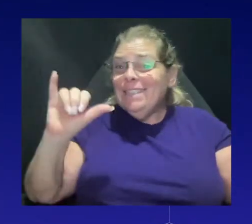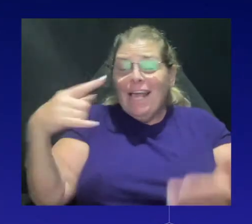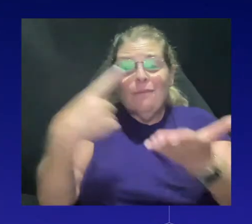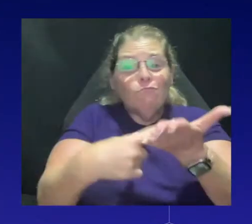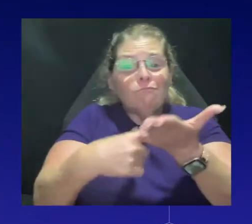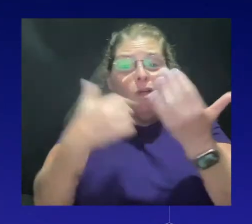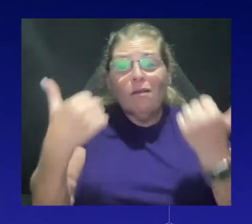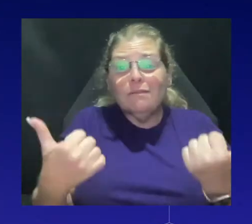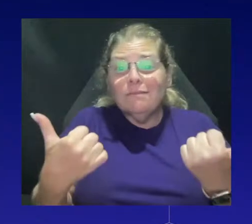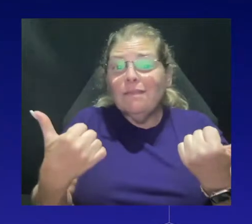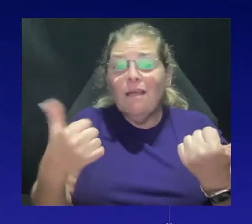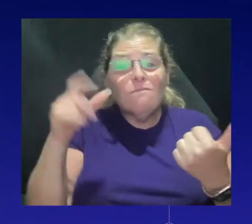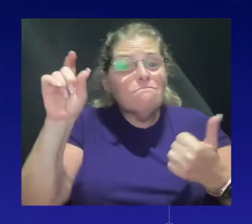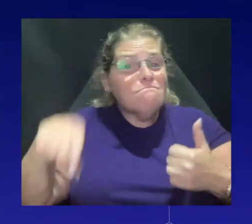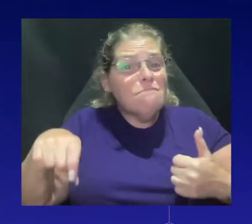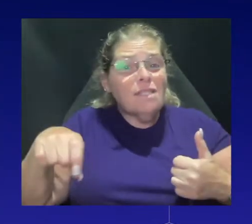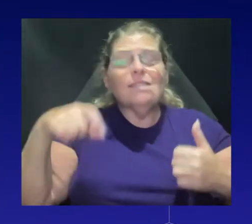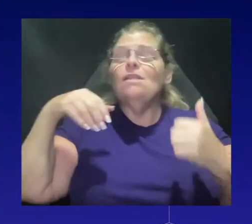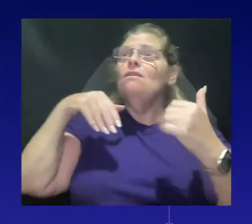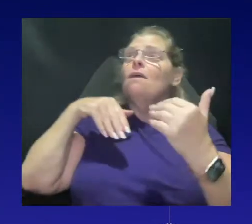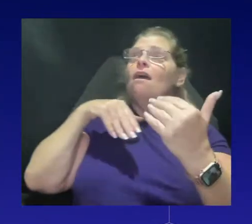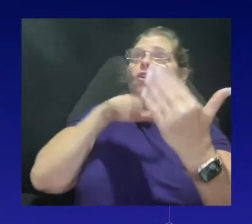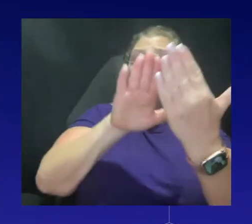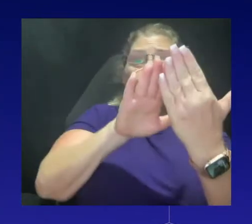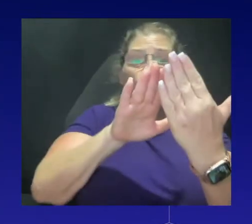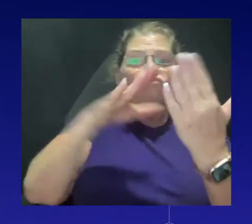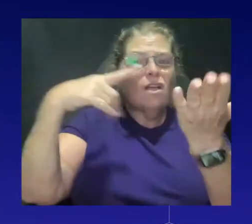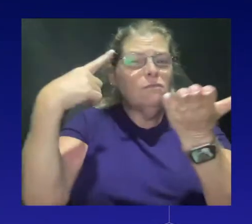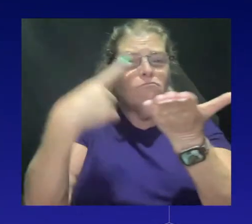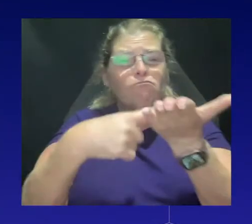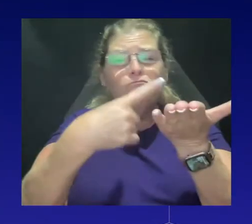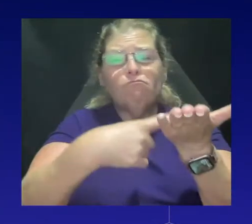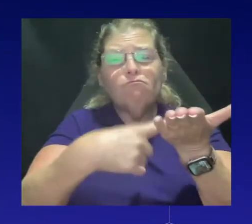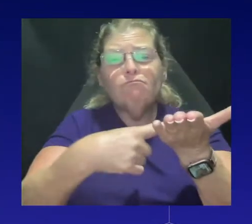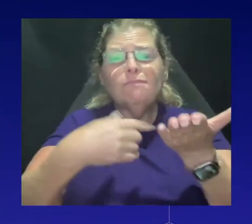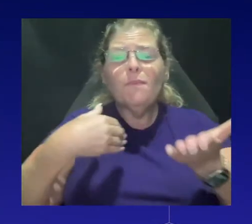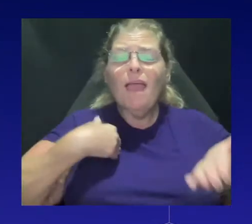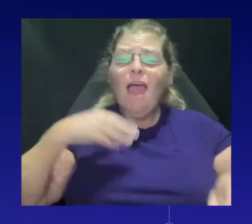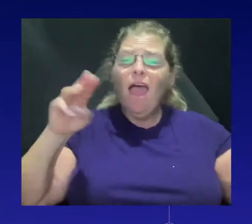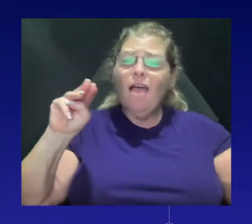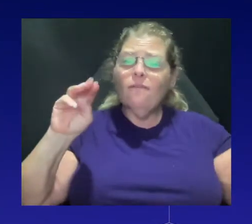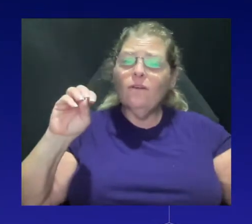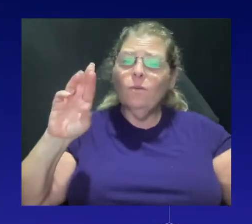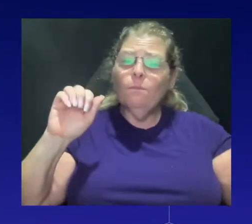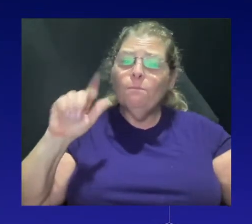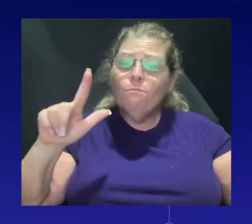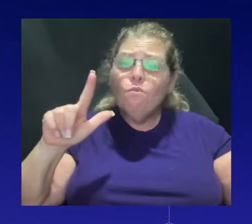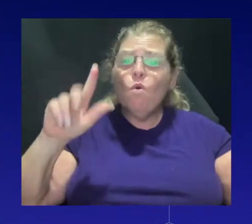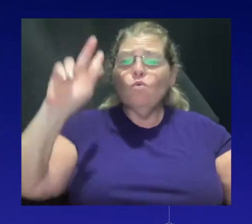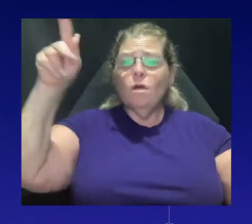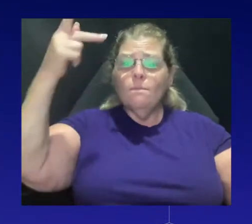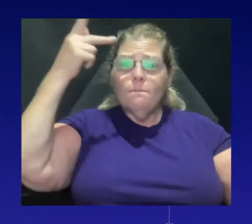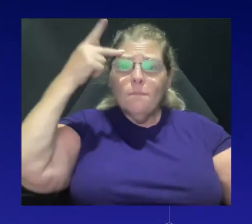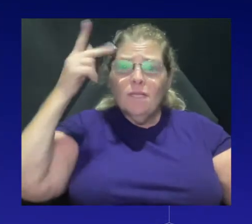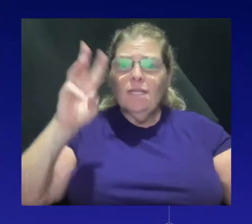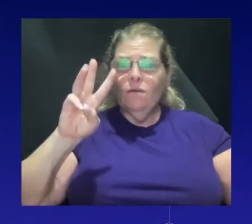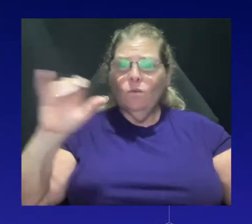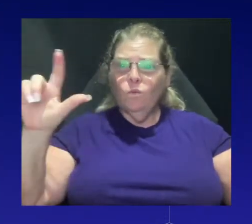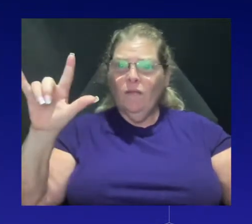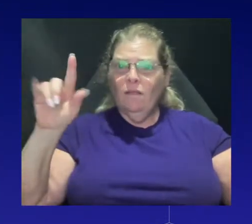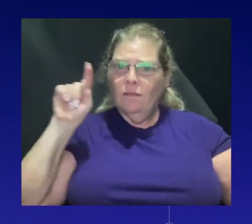We must address and have the moral, political will to address